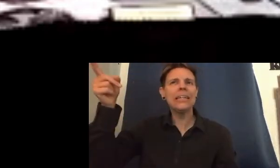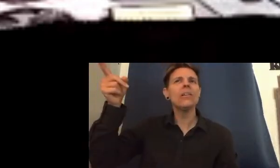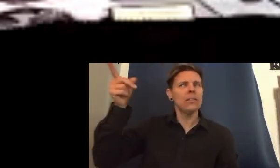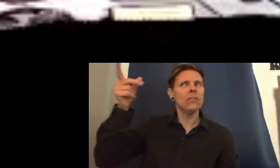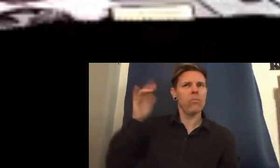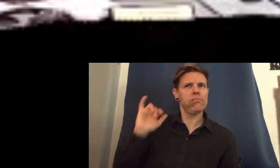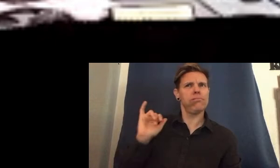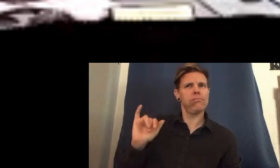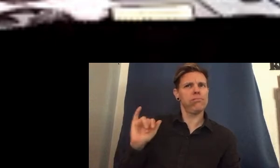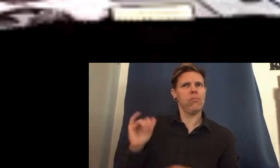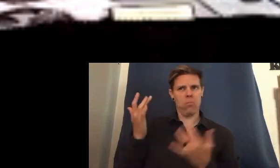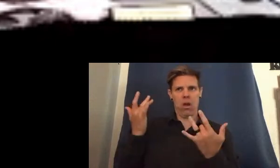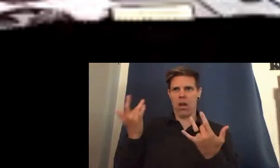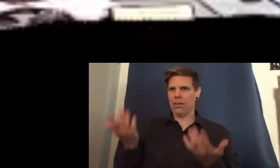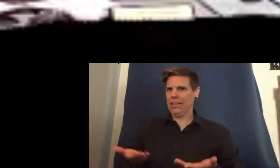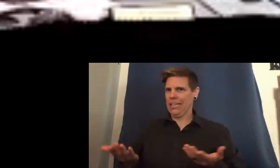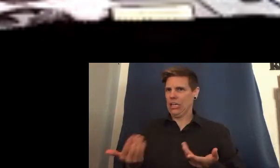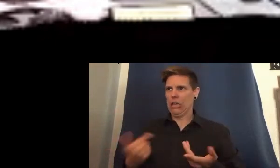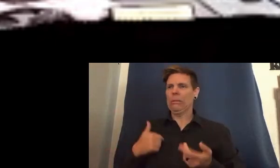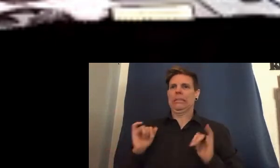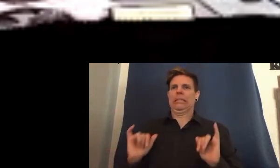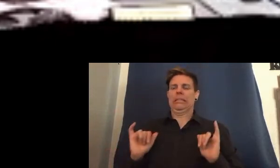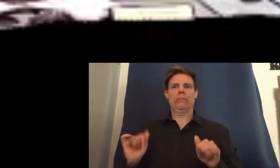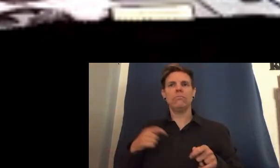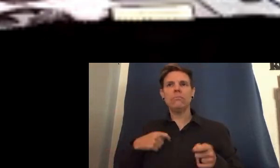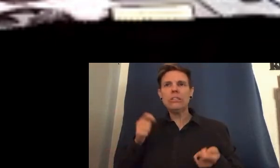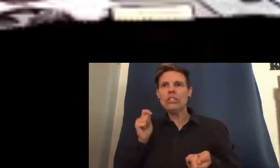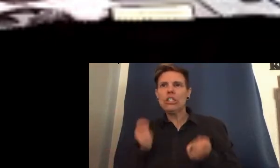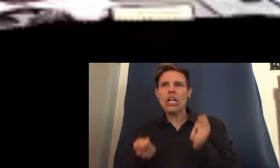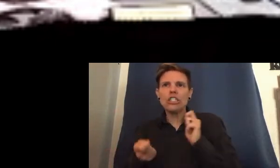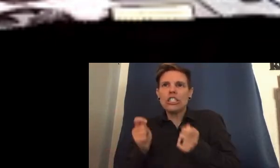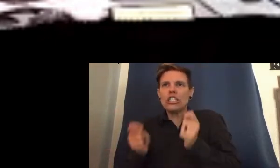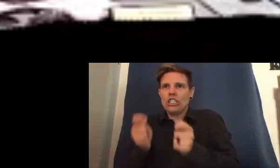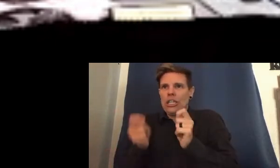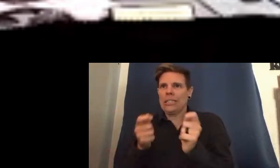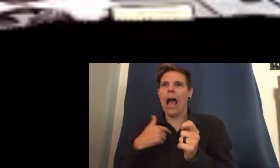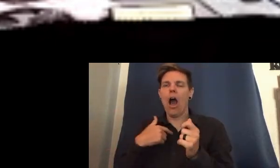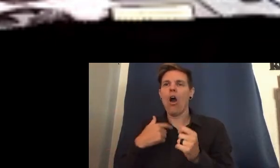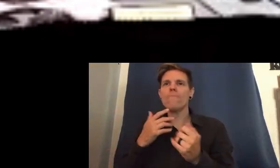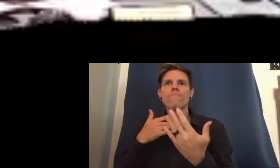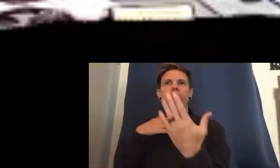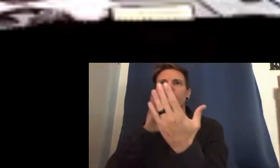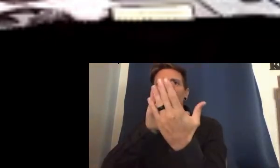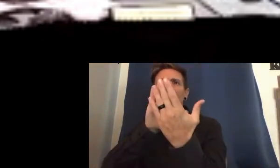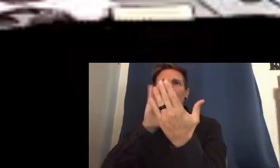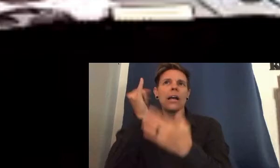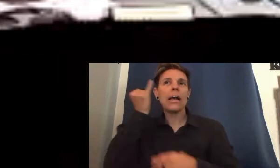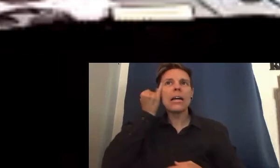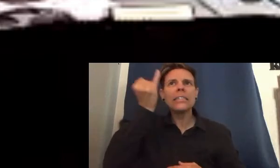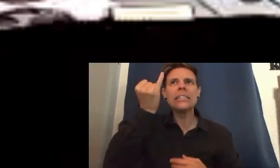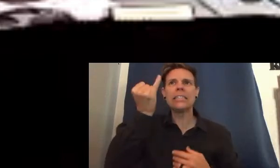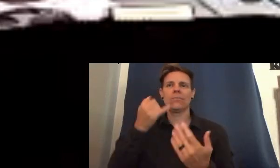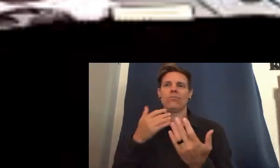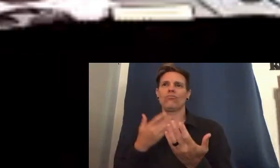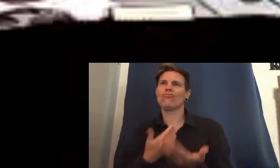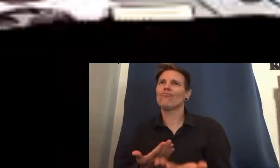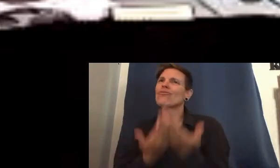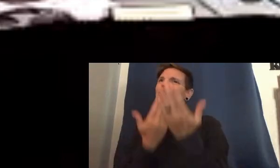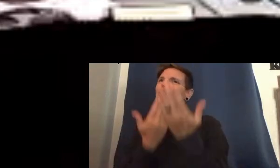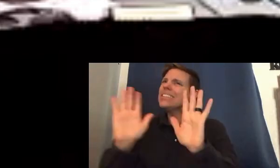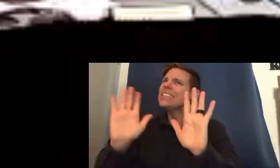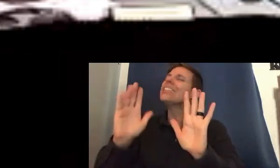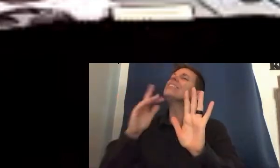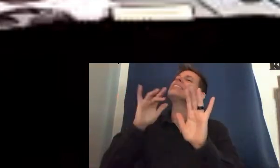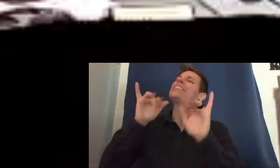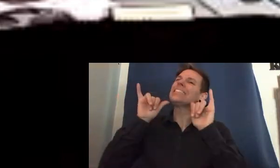are adjusting our recommendations and ask people to put their mask back on anytime that, whether